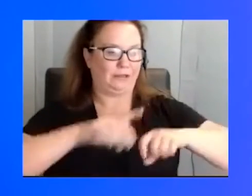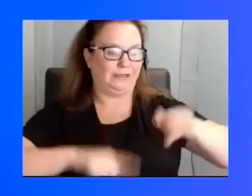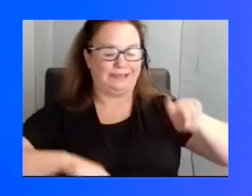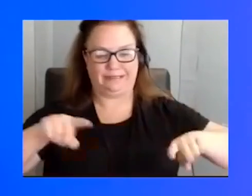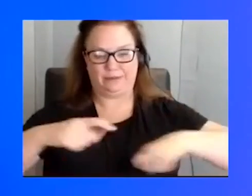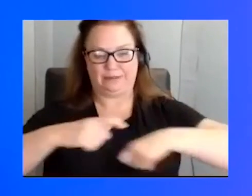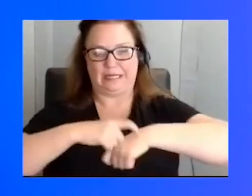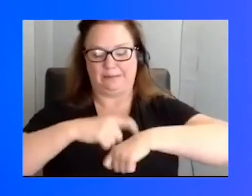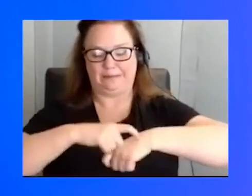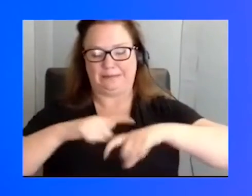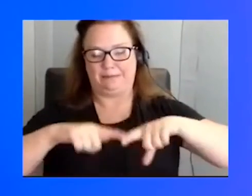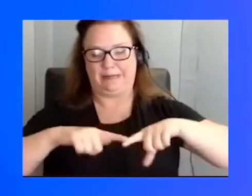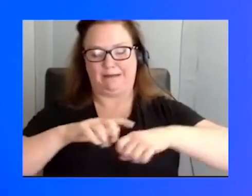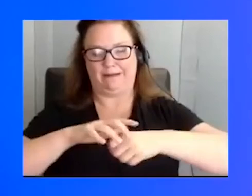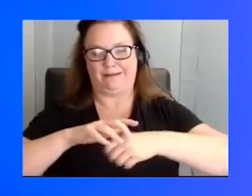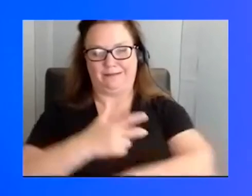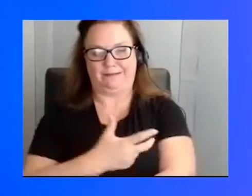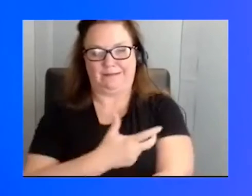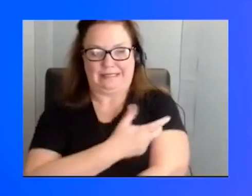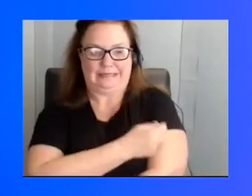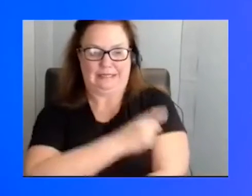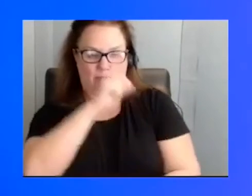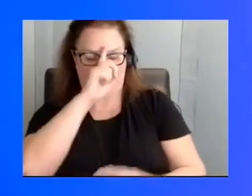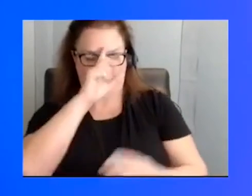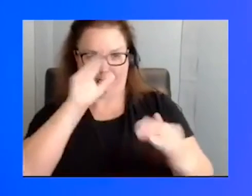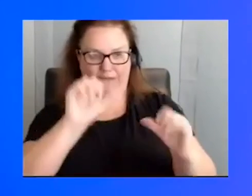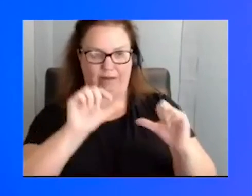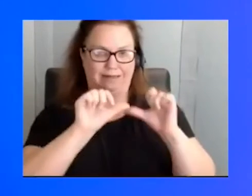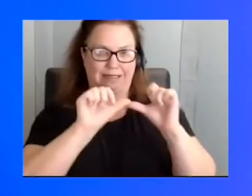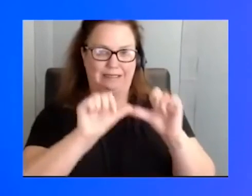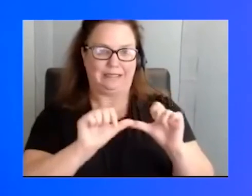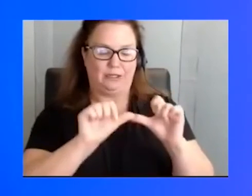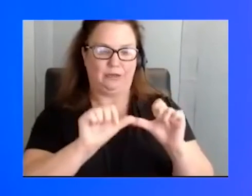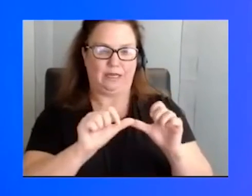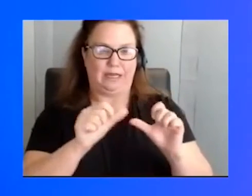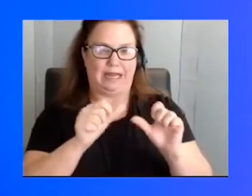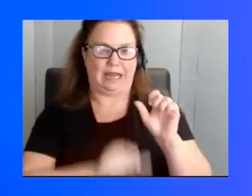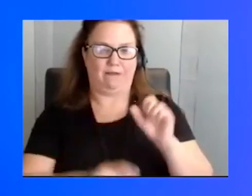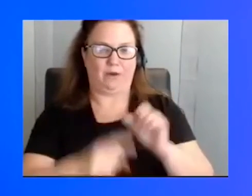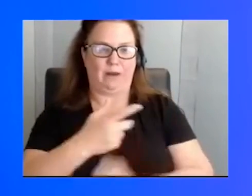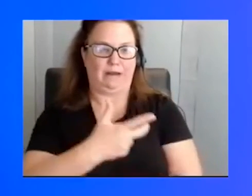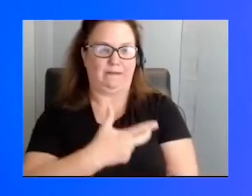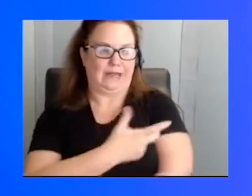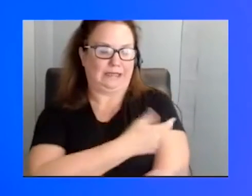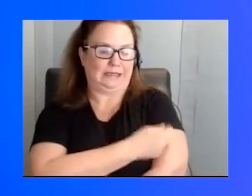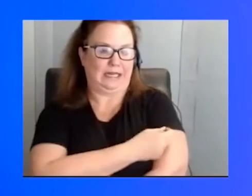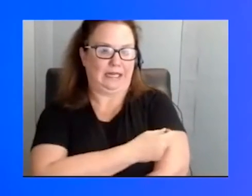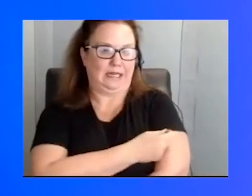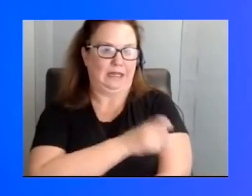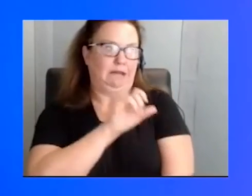coverage. So hopefully we need to continue to get everybody vaccinated. That is probably,